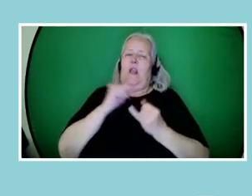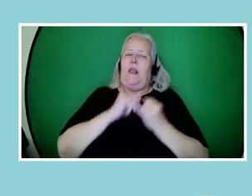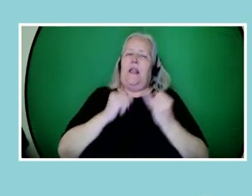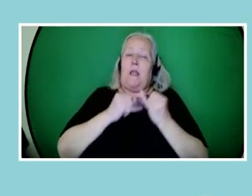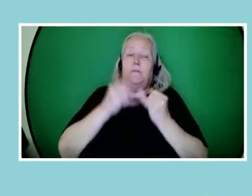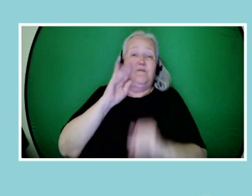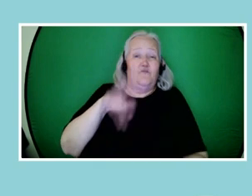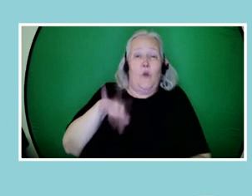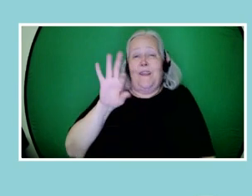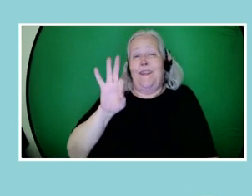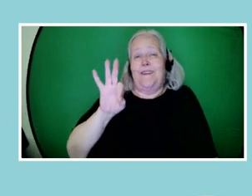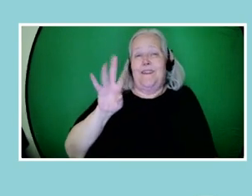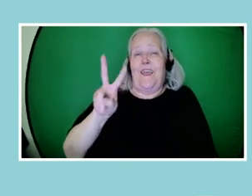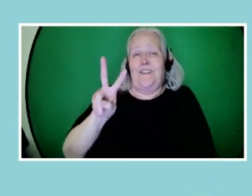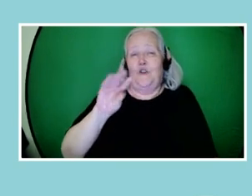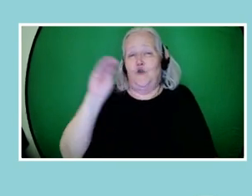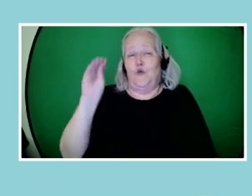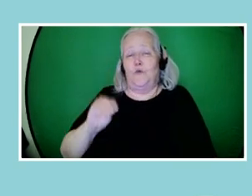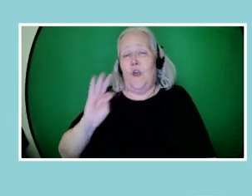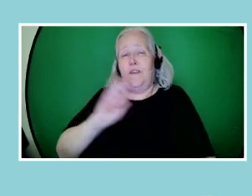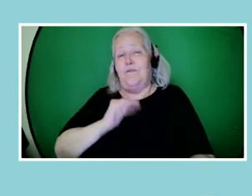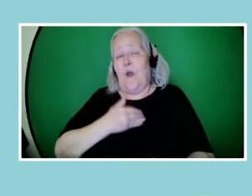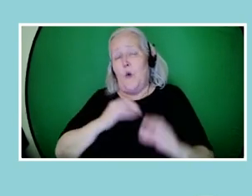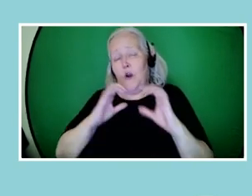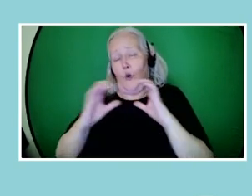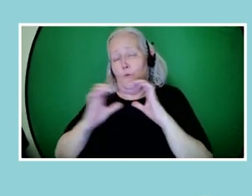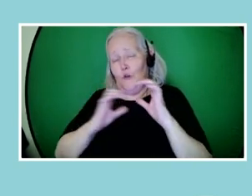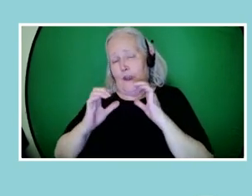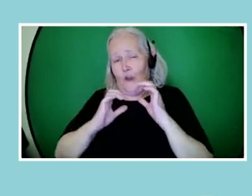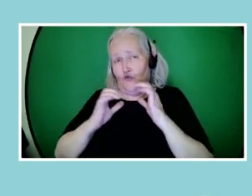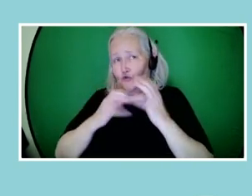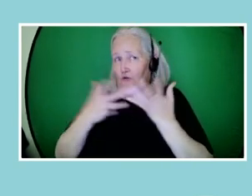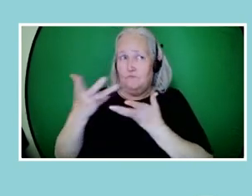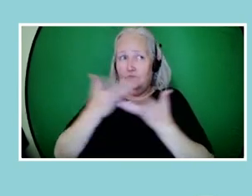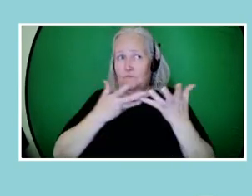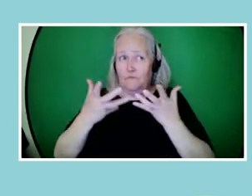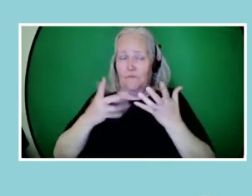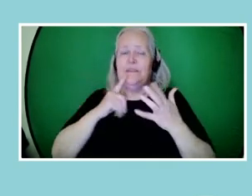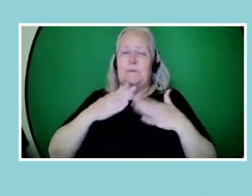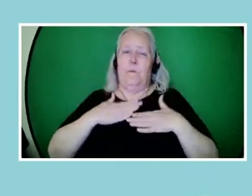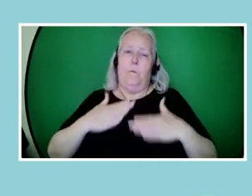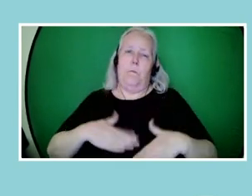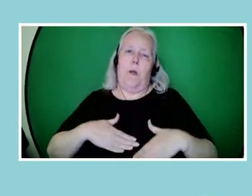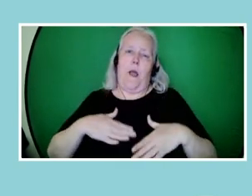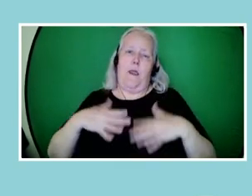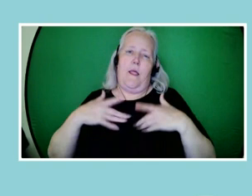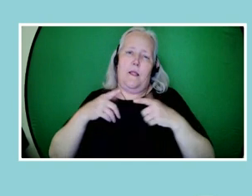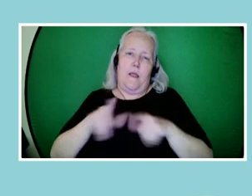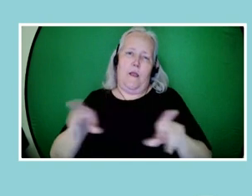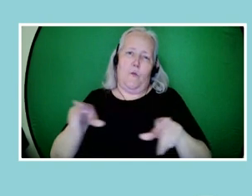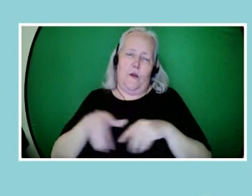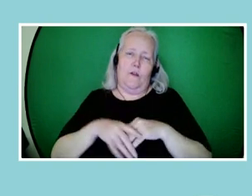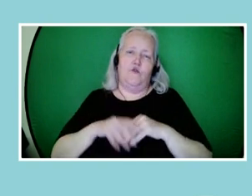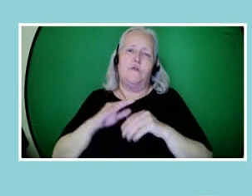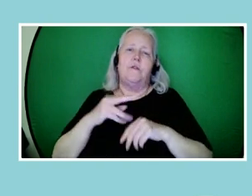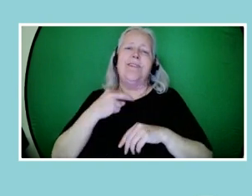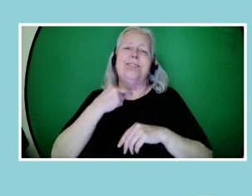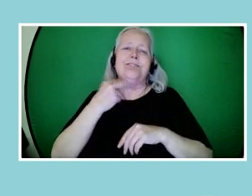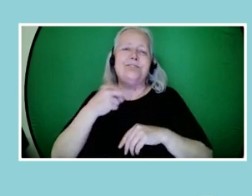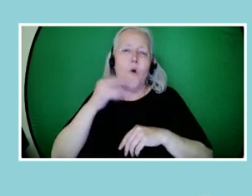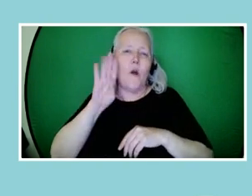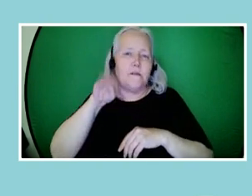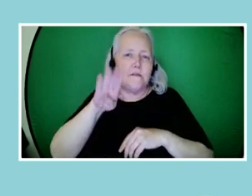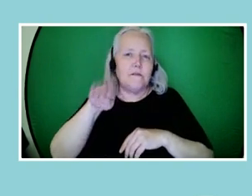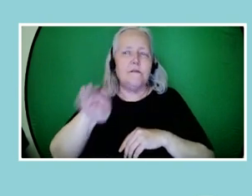92% of the communication that we do with other people is through our body language, is through our tone of voice. It's why we talk